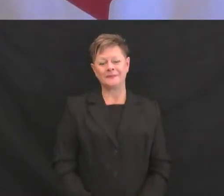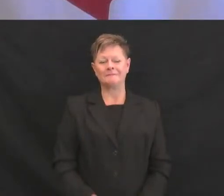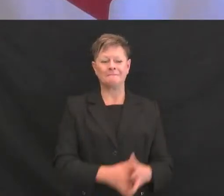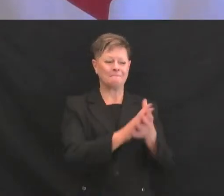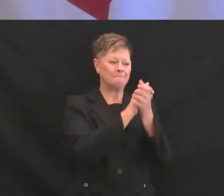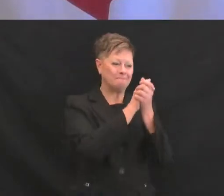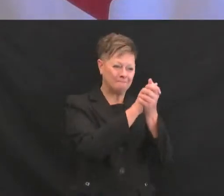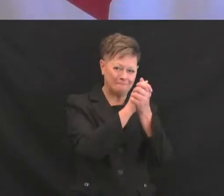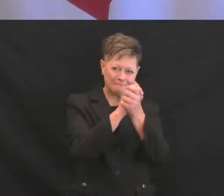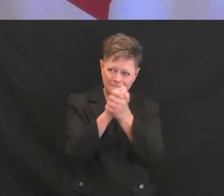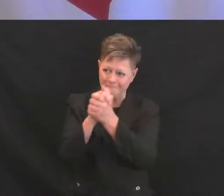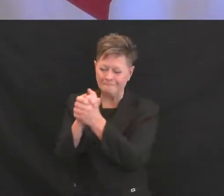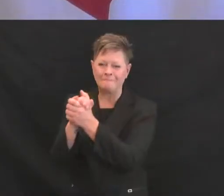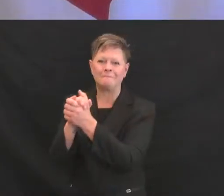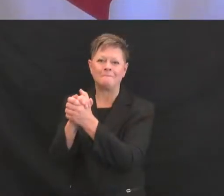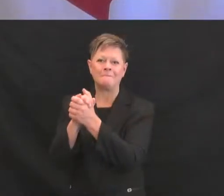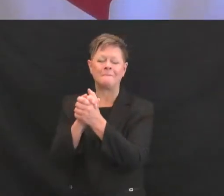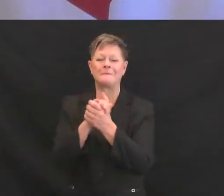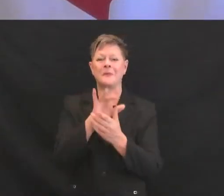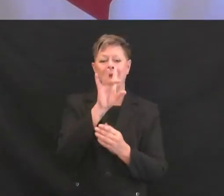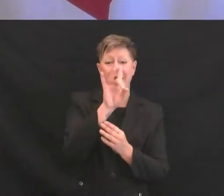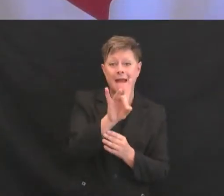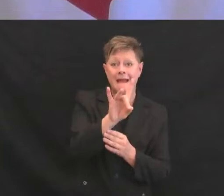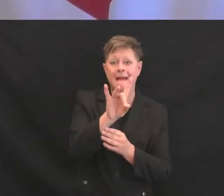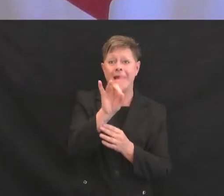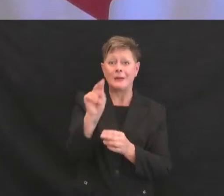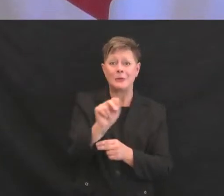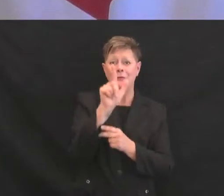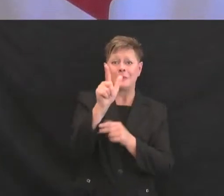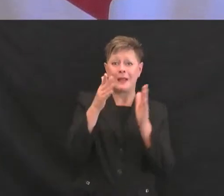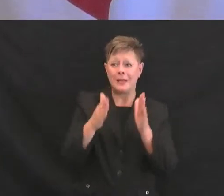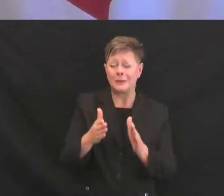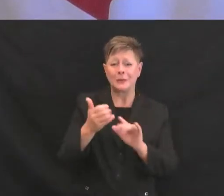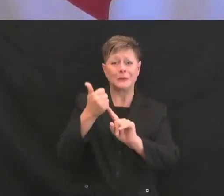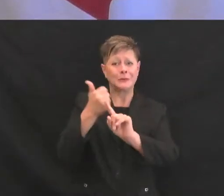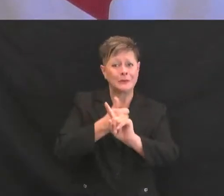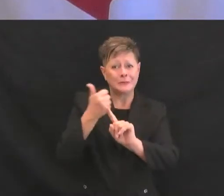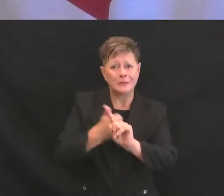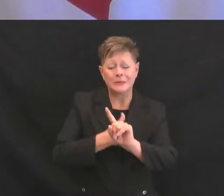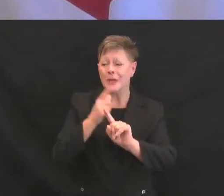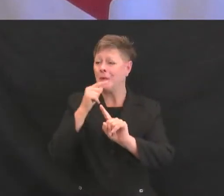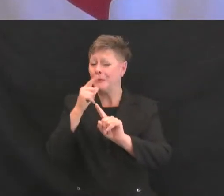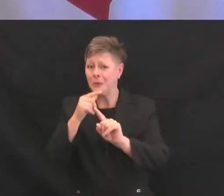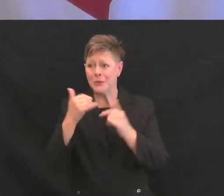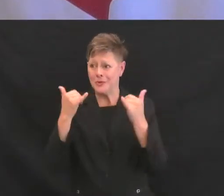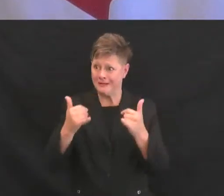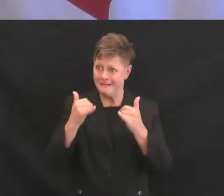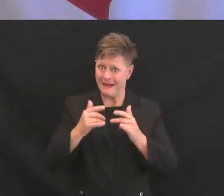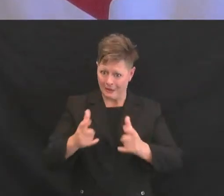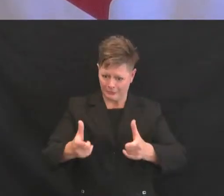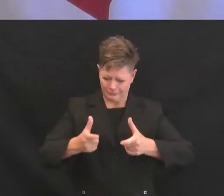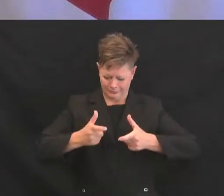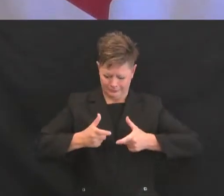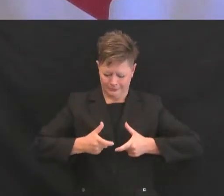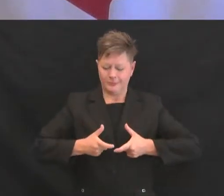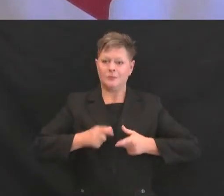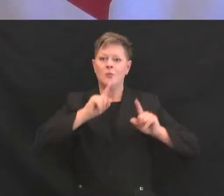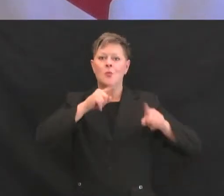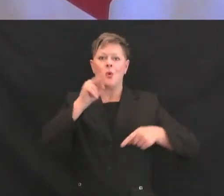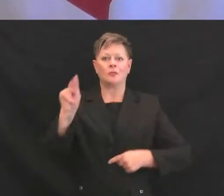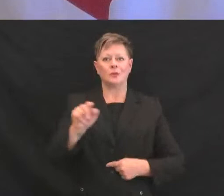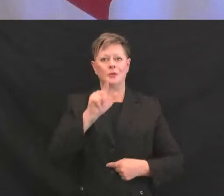Congratulations again to the 8 extraordinary Newfoundlanders and Labradorians being invested into the Order. You